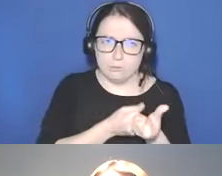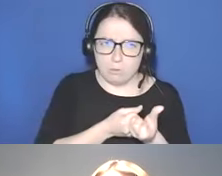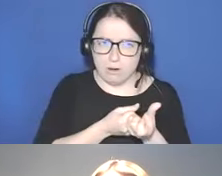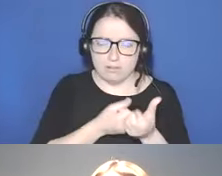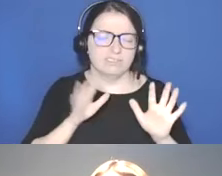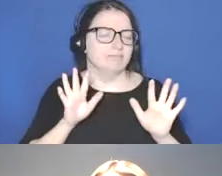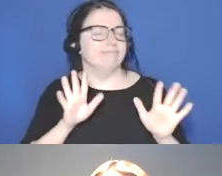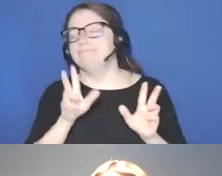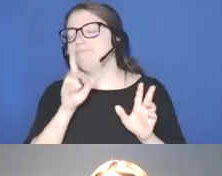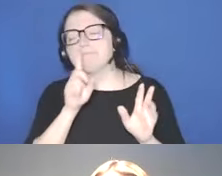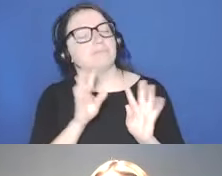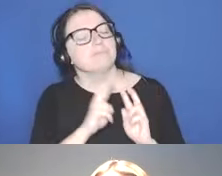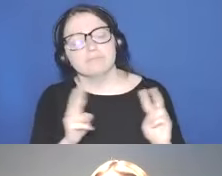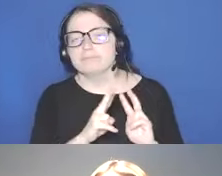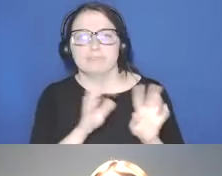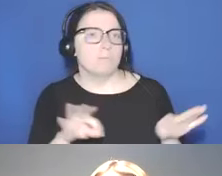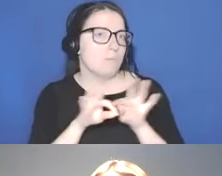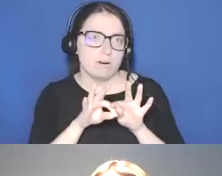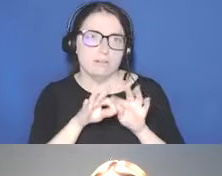important.